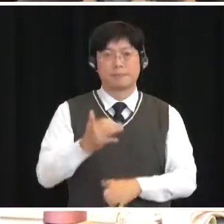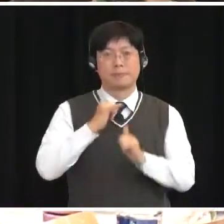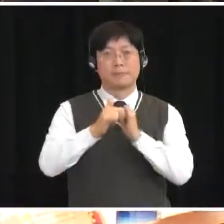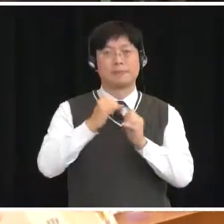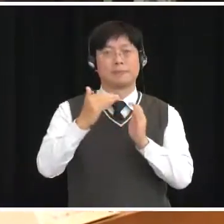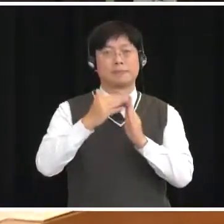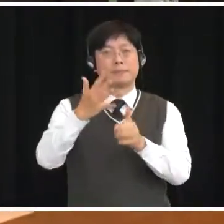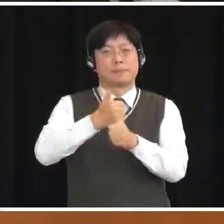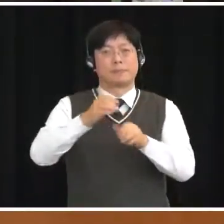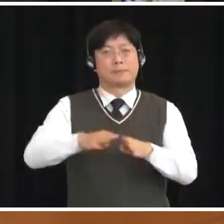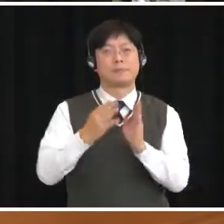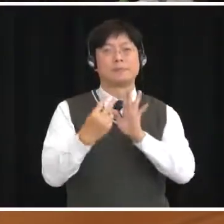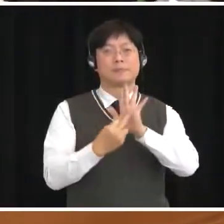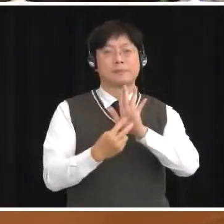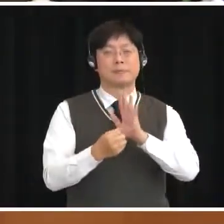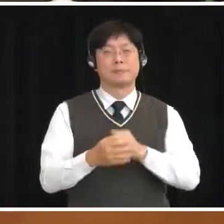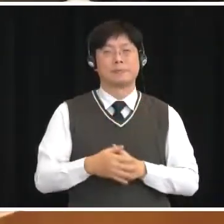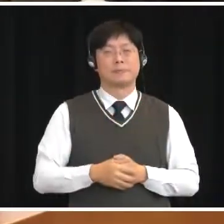child. Please.